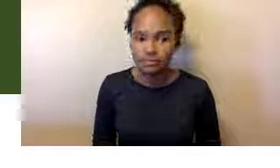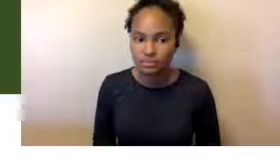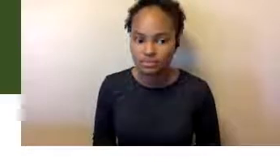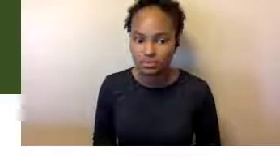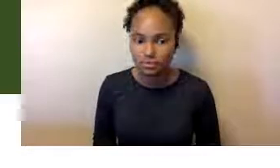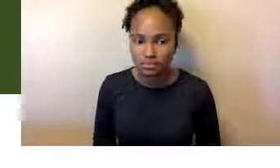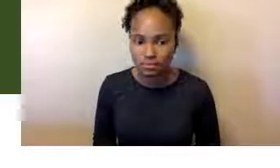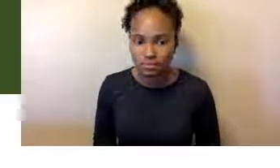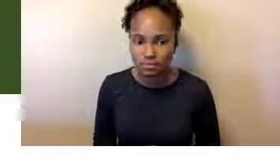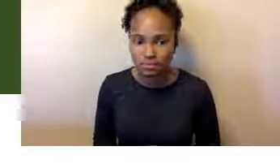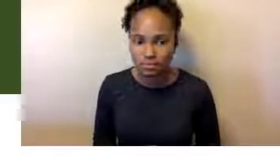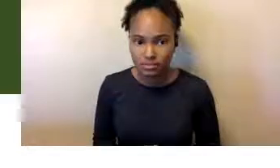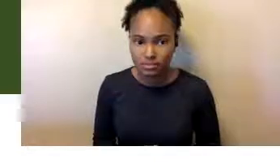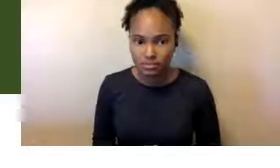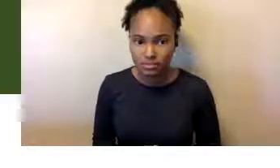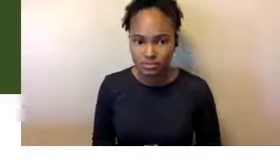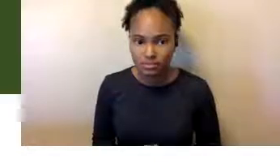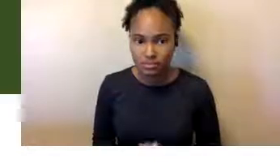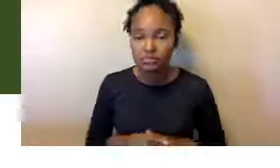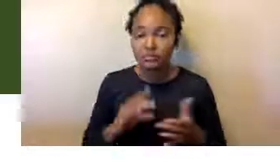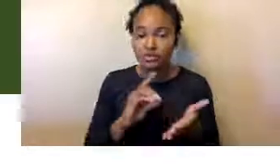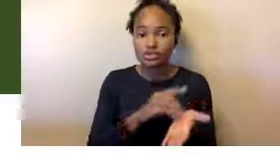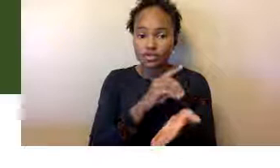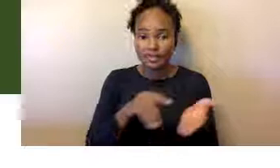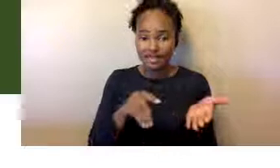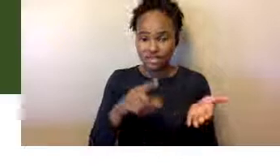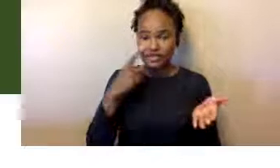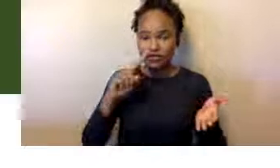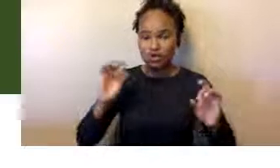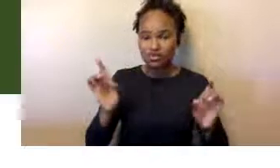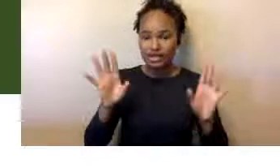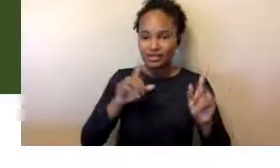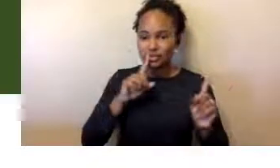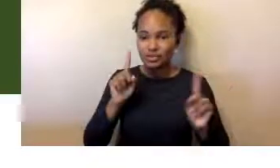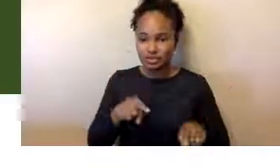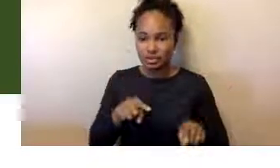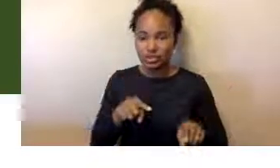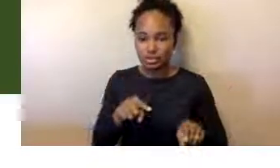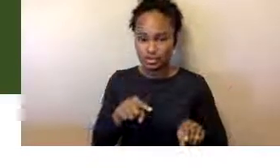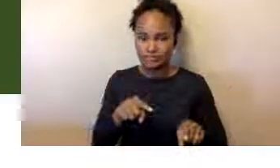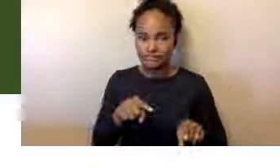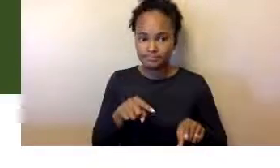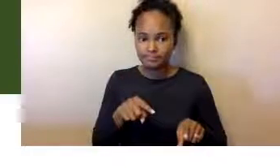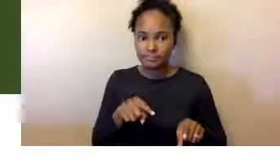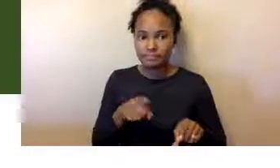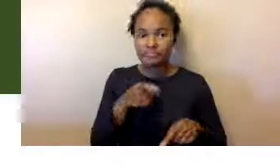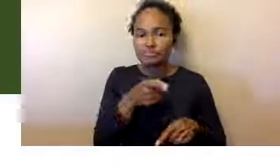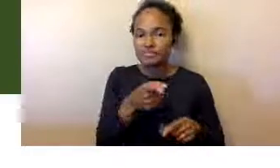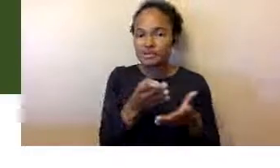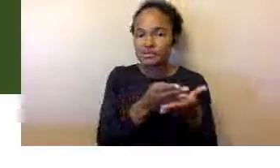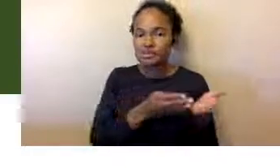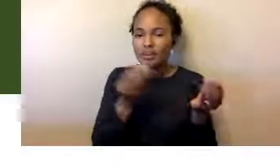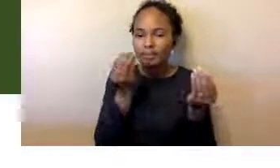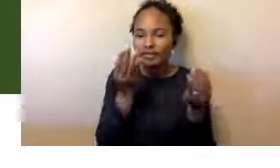So discrimination in crisis response. So just some more information to try to apply